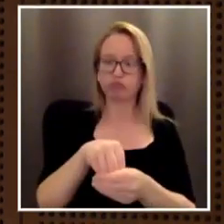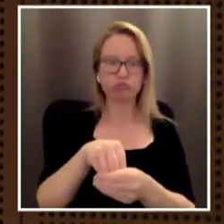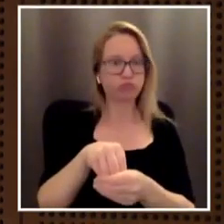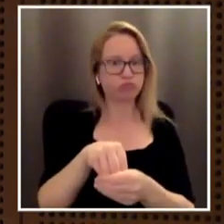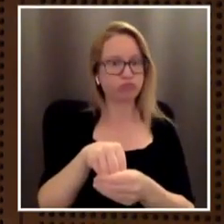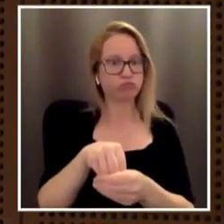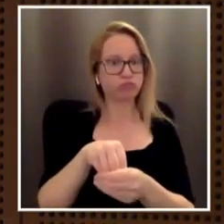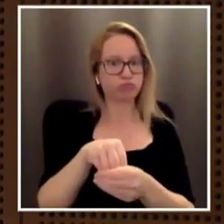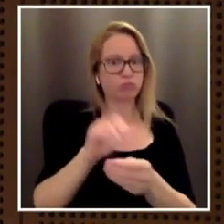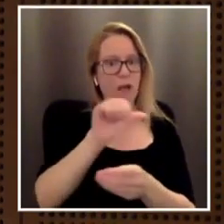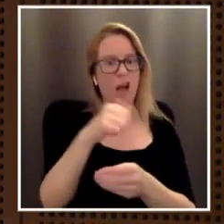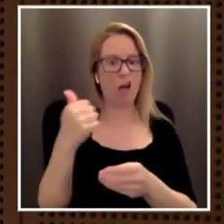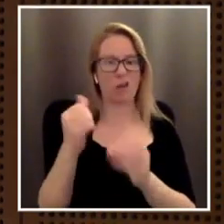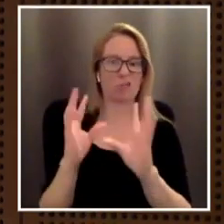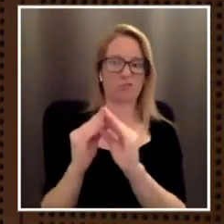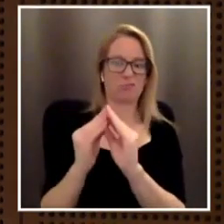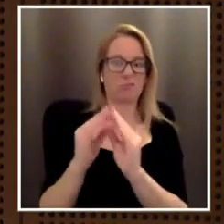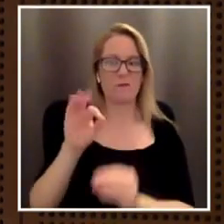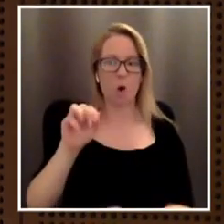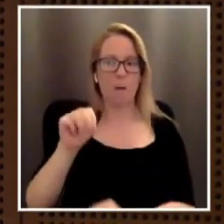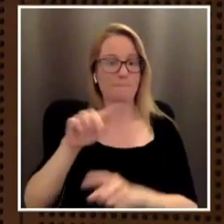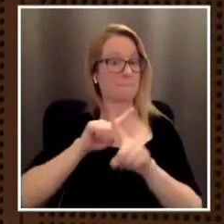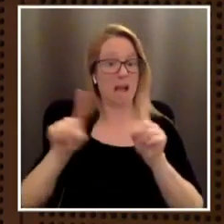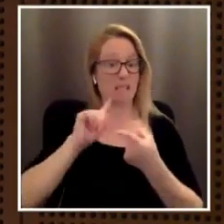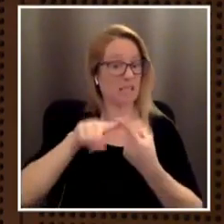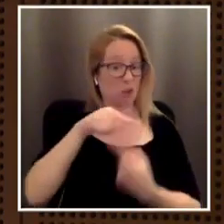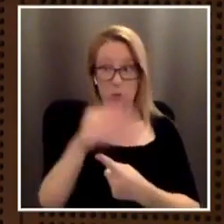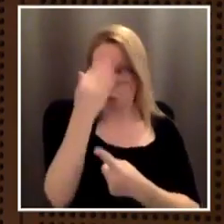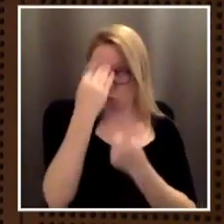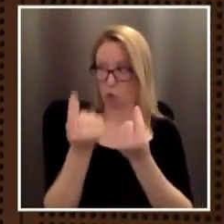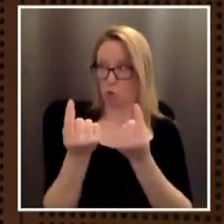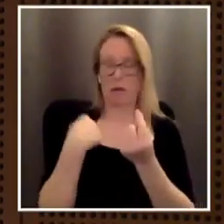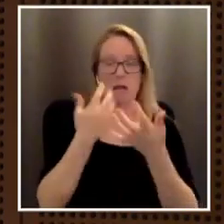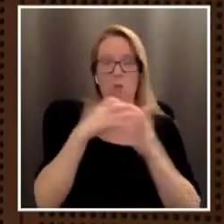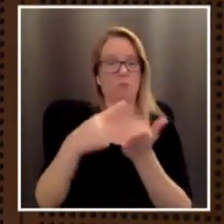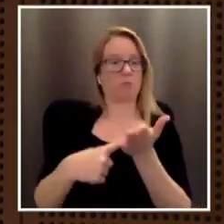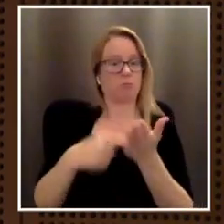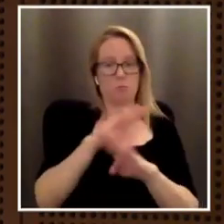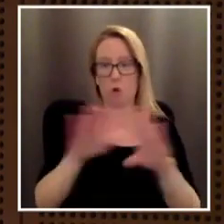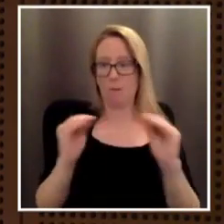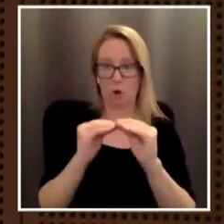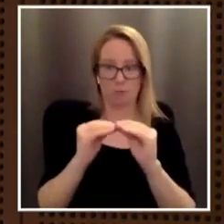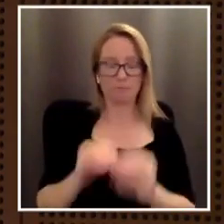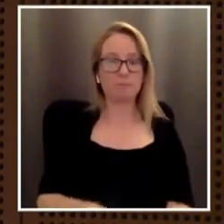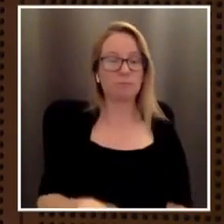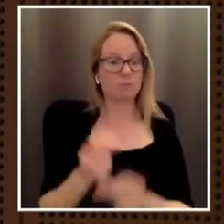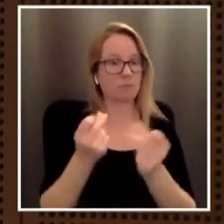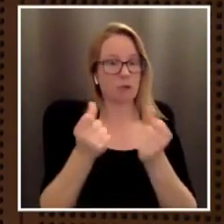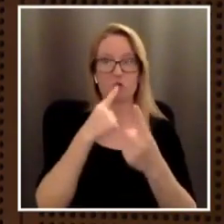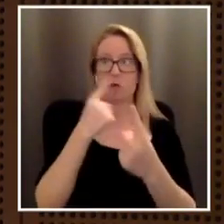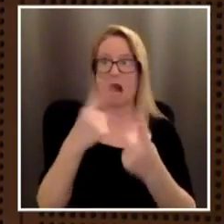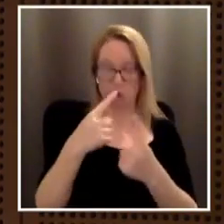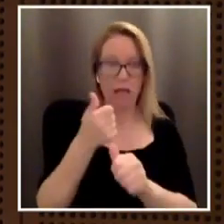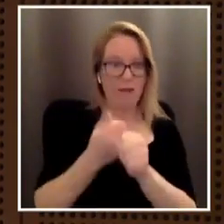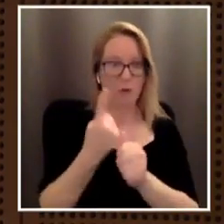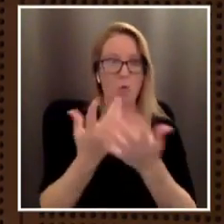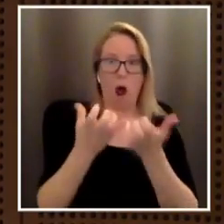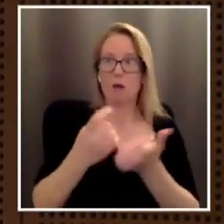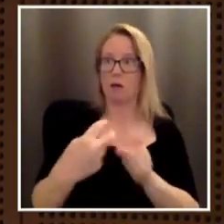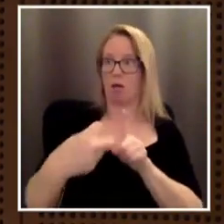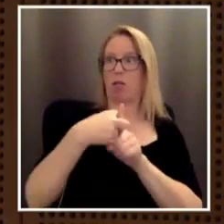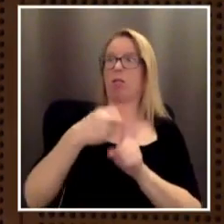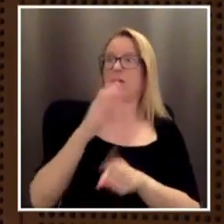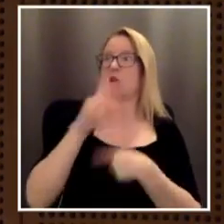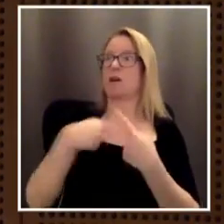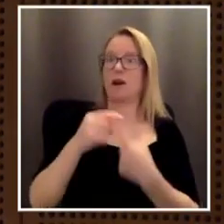in another forum. But until then, I don't want to talk about this anymore. So the immediate reaction to that was everybody wanted to talk to me about